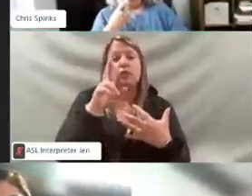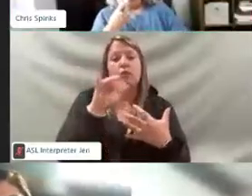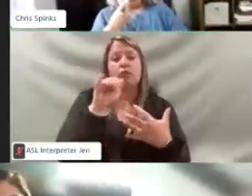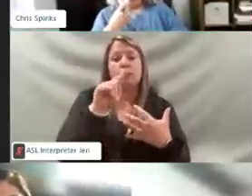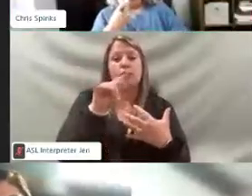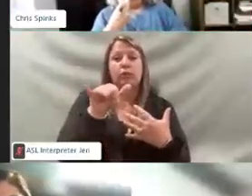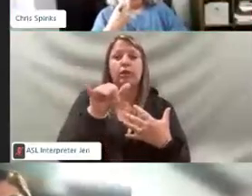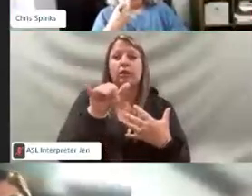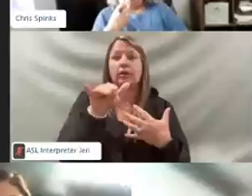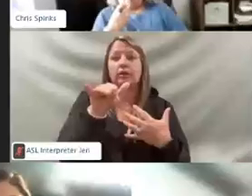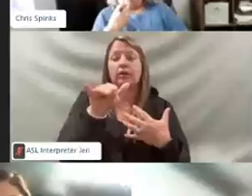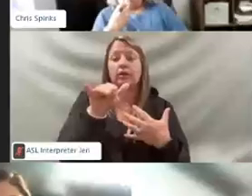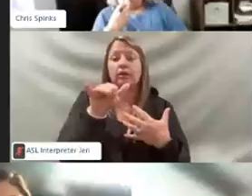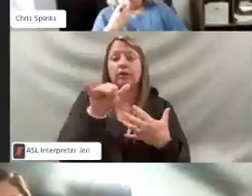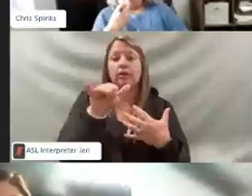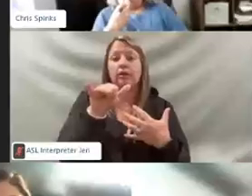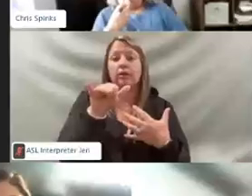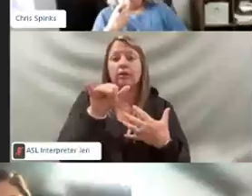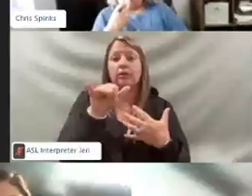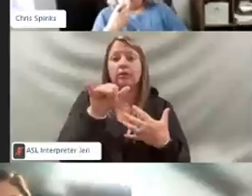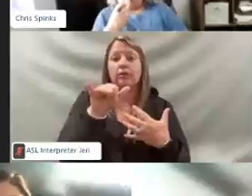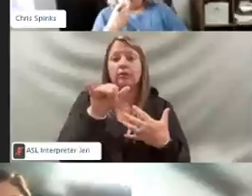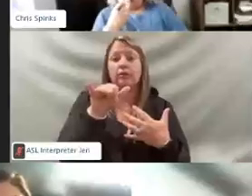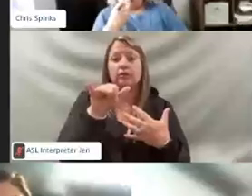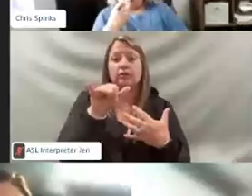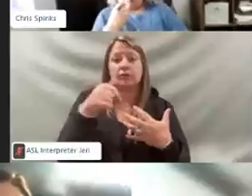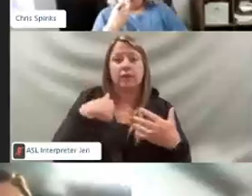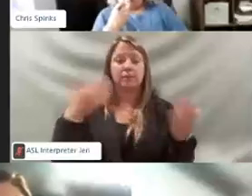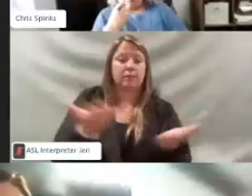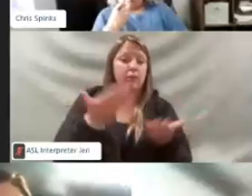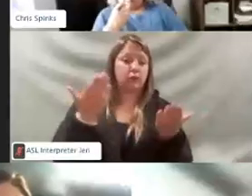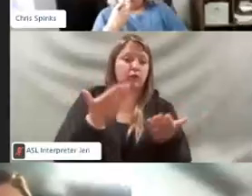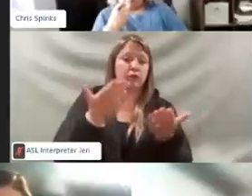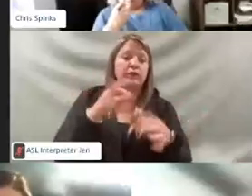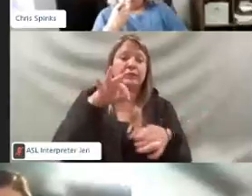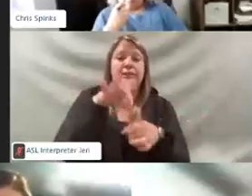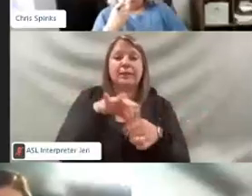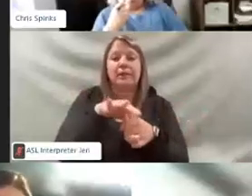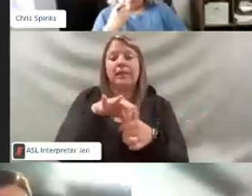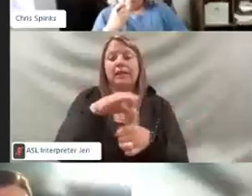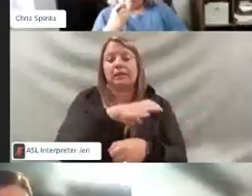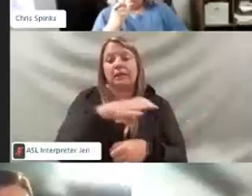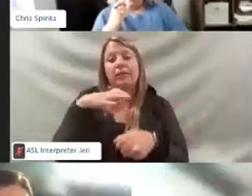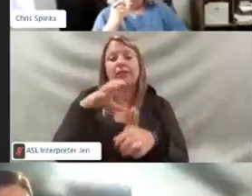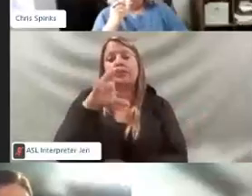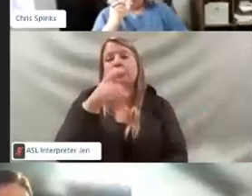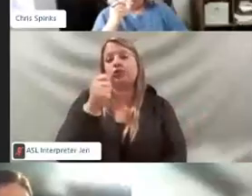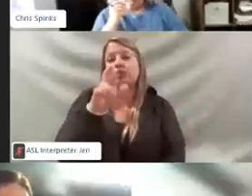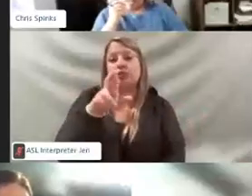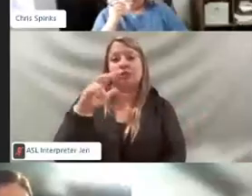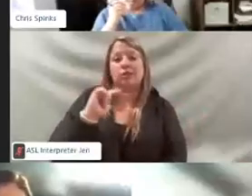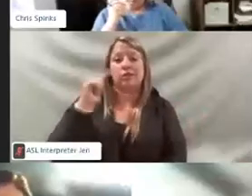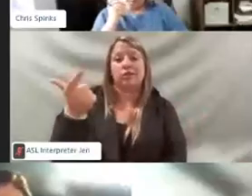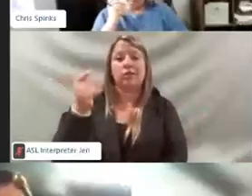is our nominating committee chair. I'm here. All right, I'm going to turn it over to